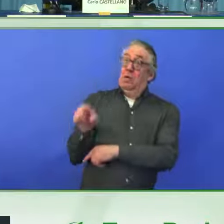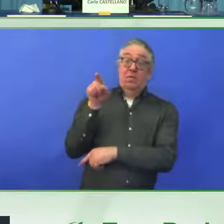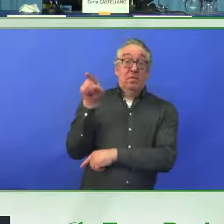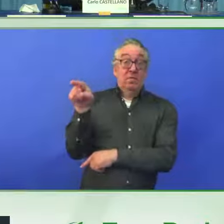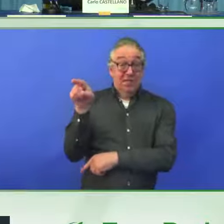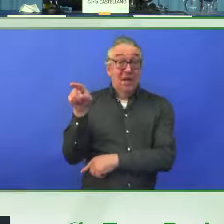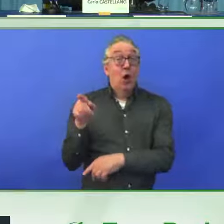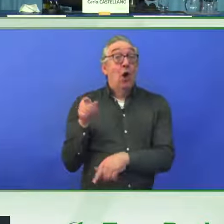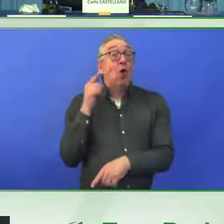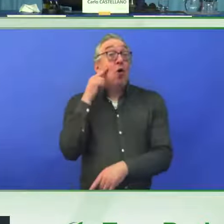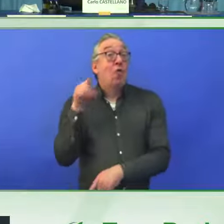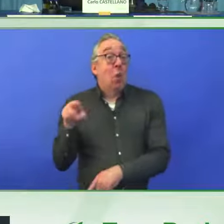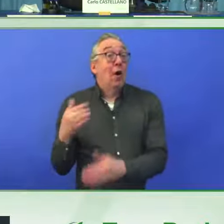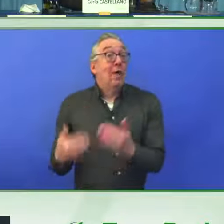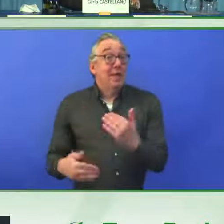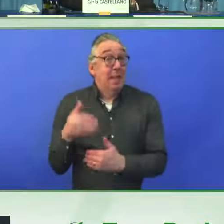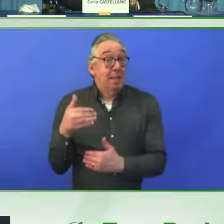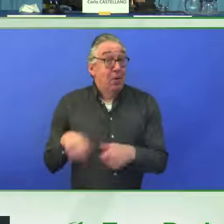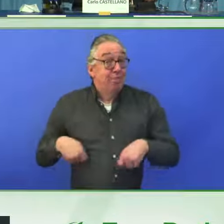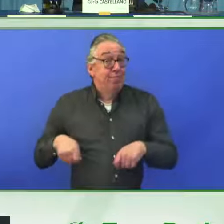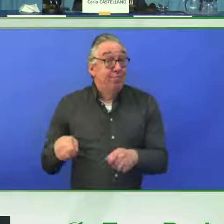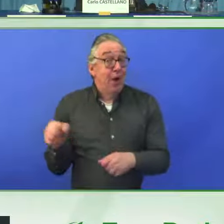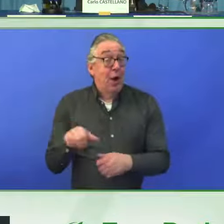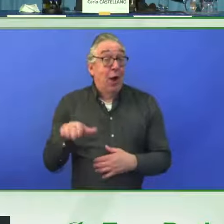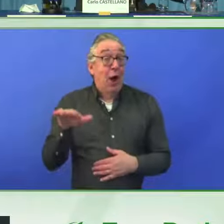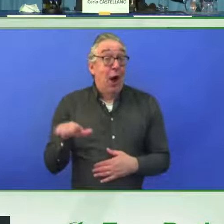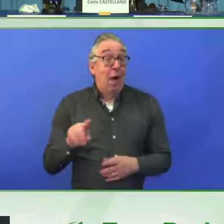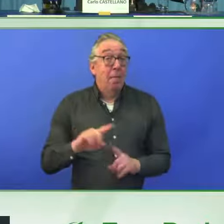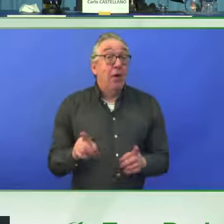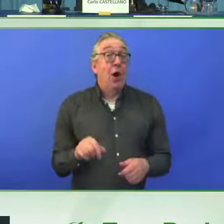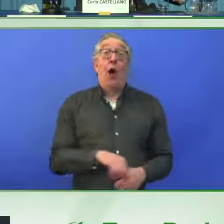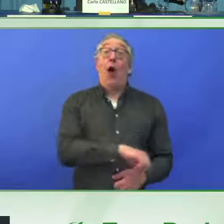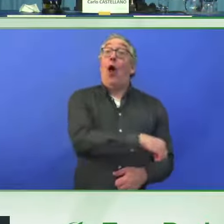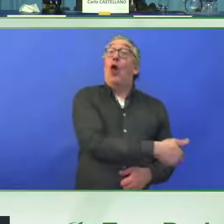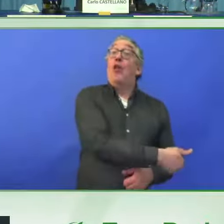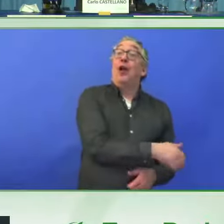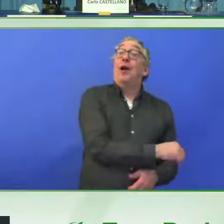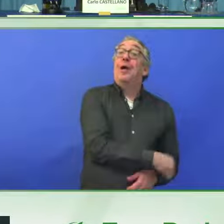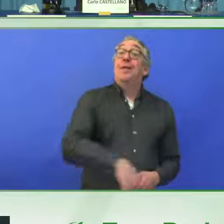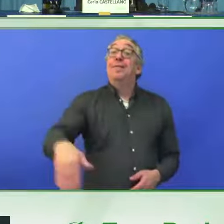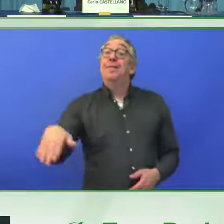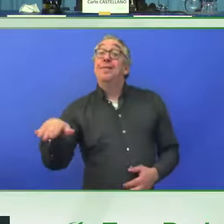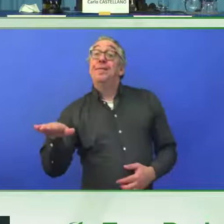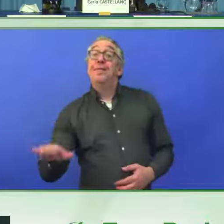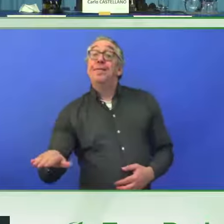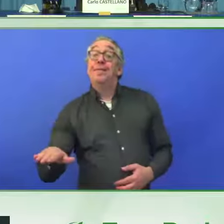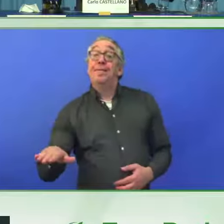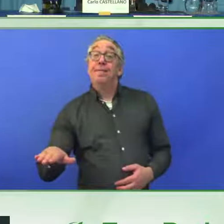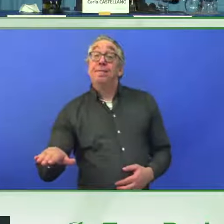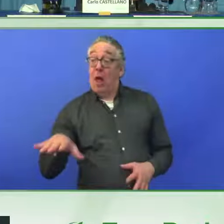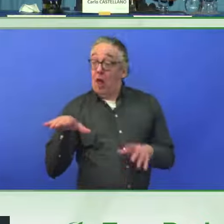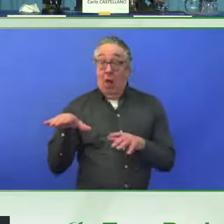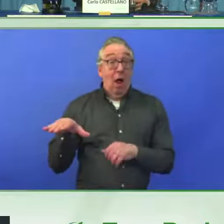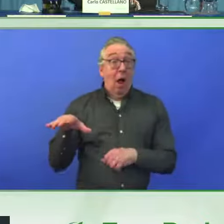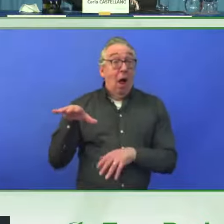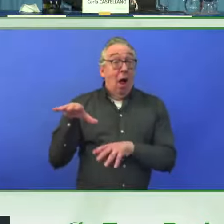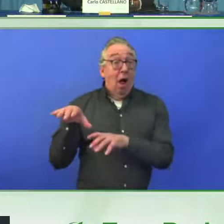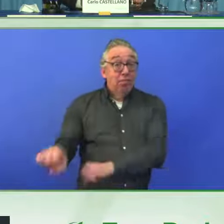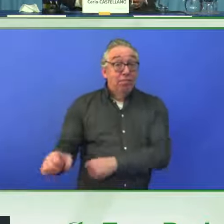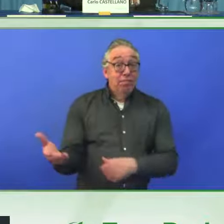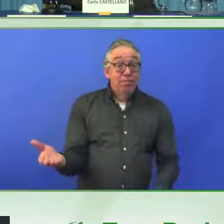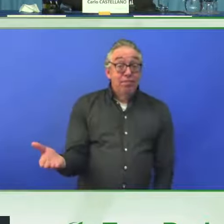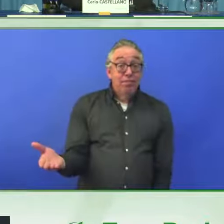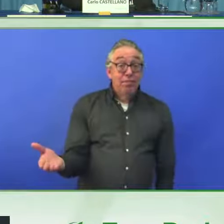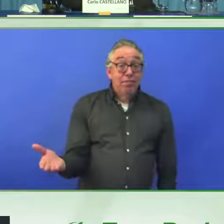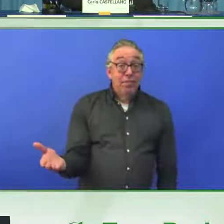parking and I open my door for my wheelchair, but there is somebody parking on the sidewalk and I cannot do this.